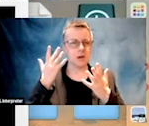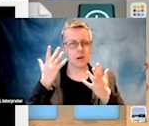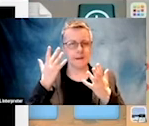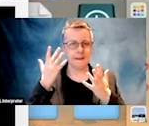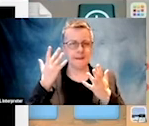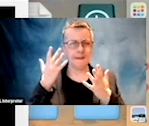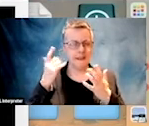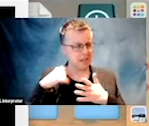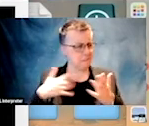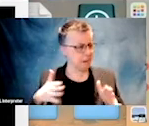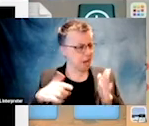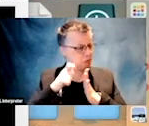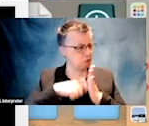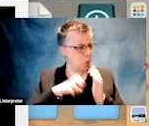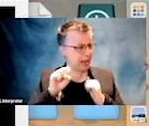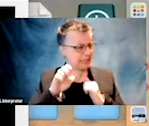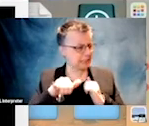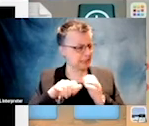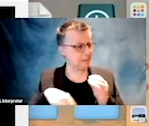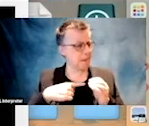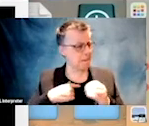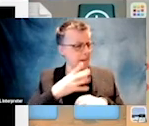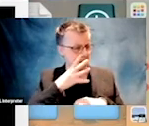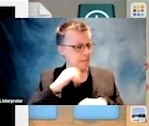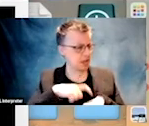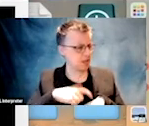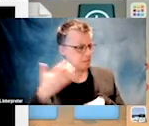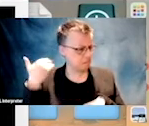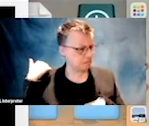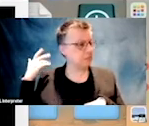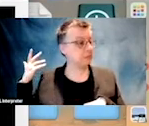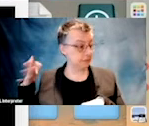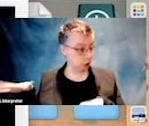I think I'd written an essay about my mom back then for something.